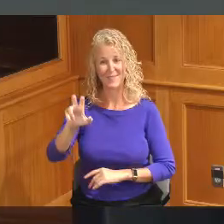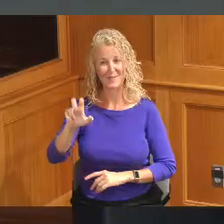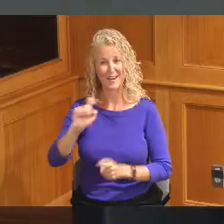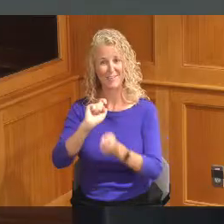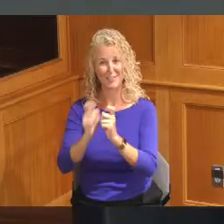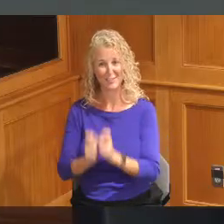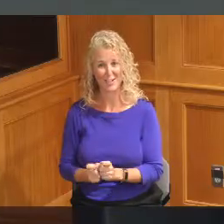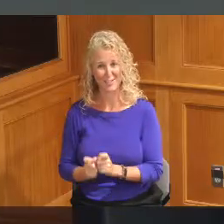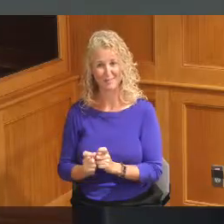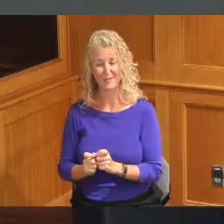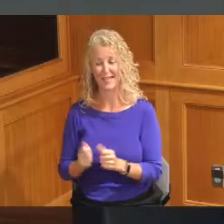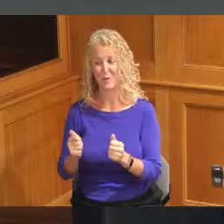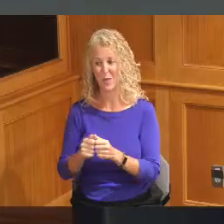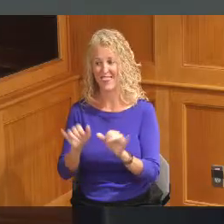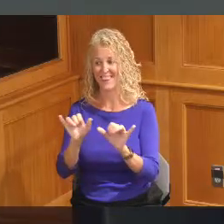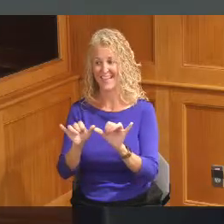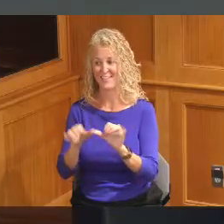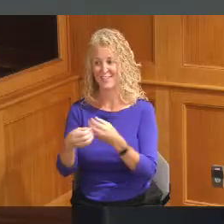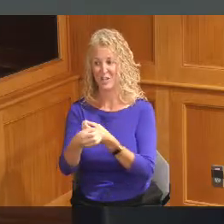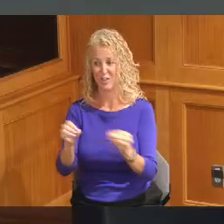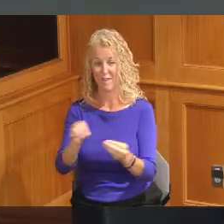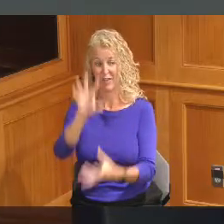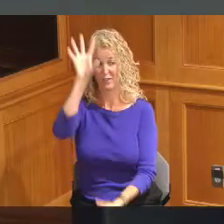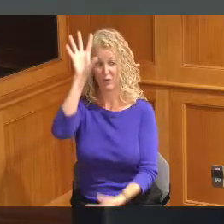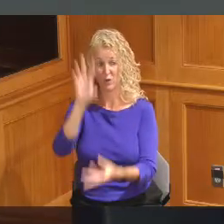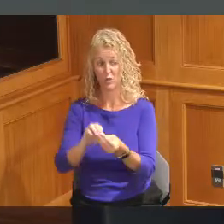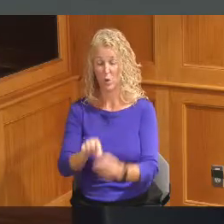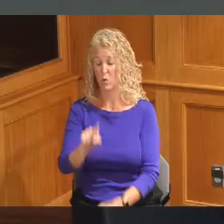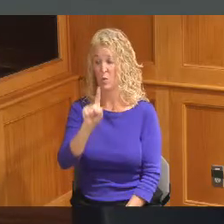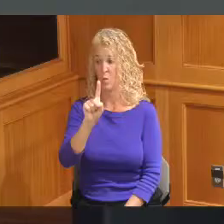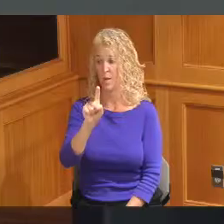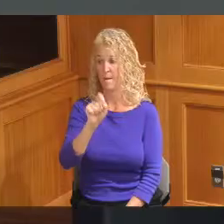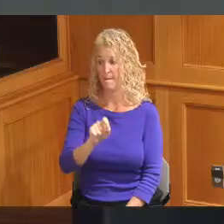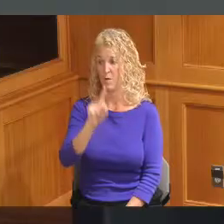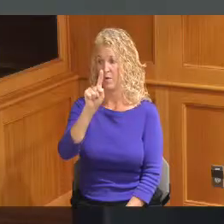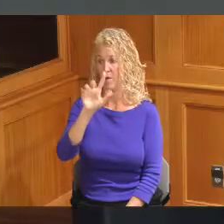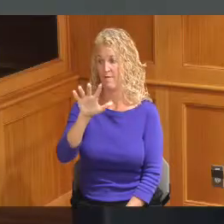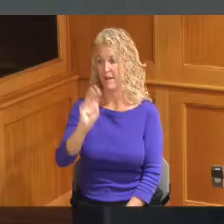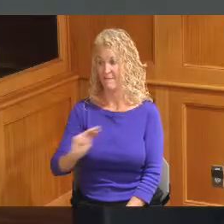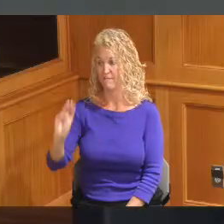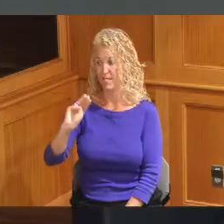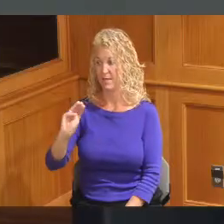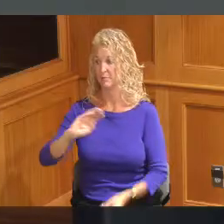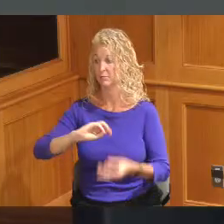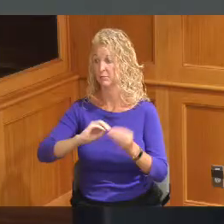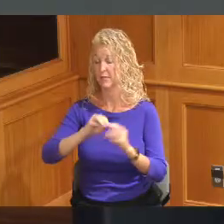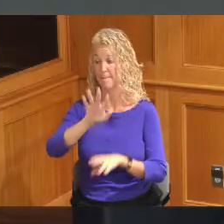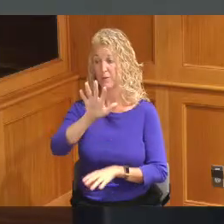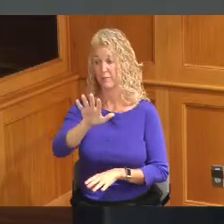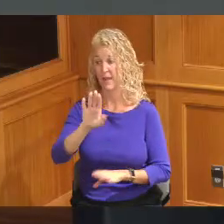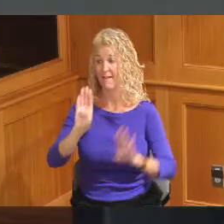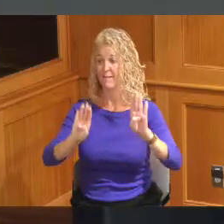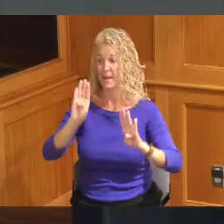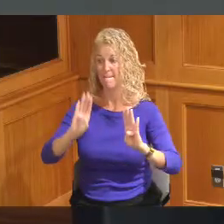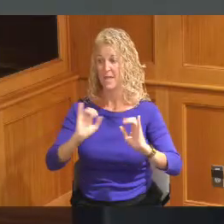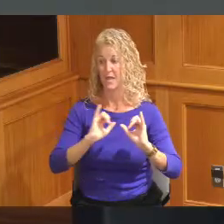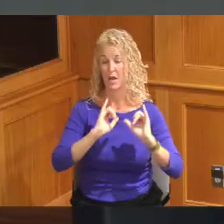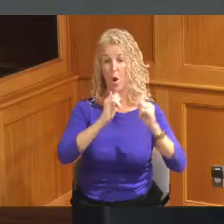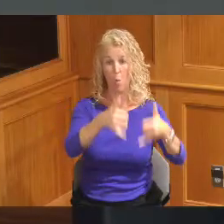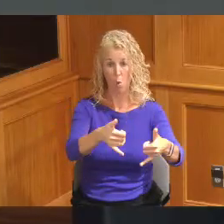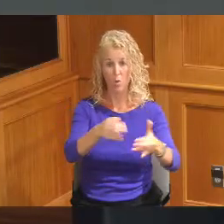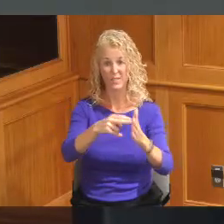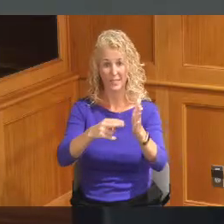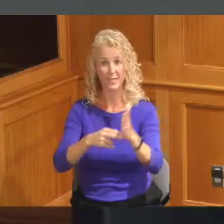$1,300 dollar adjustment in the engineer's office for a total of $1.15 million. Item number 9 is bid awards and contracts from the